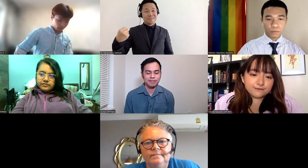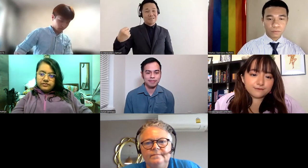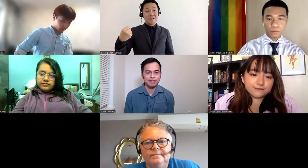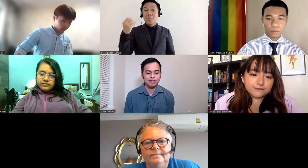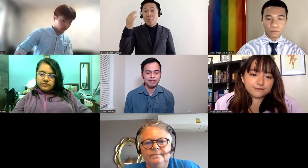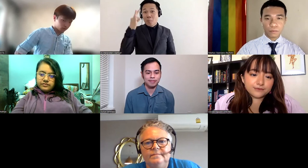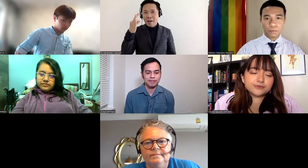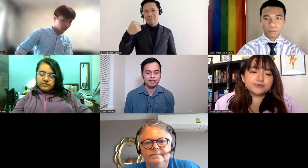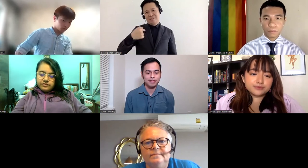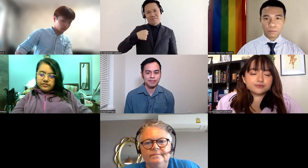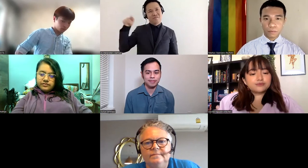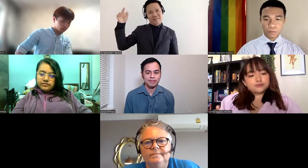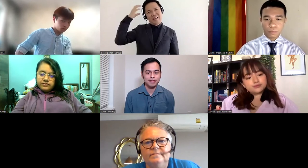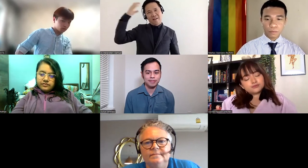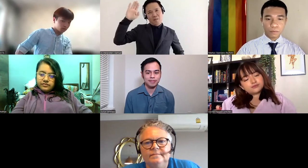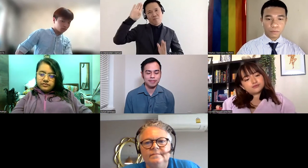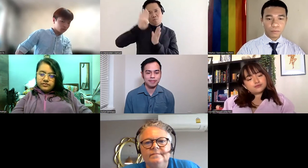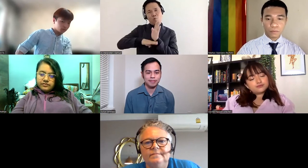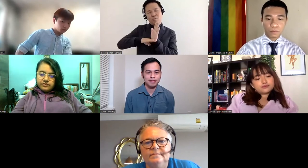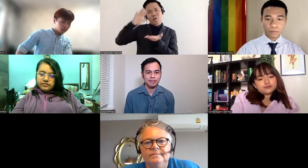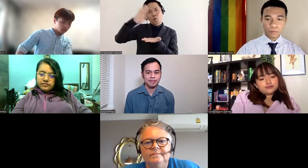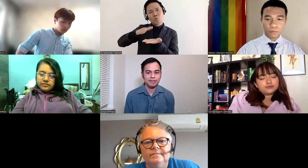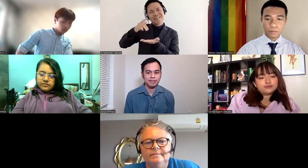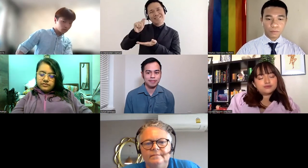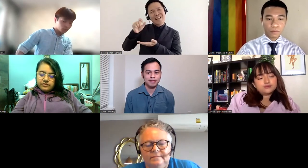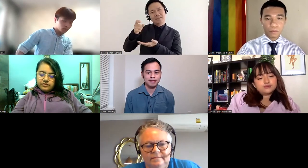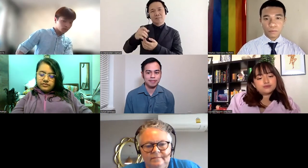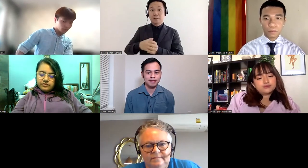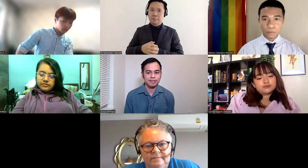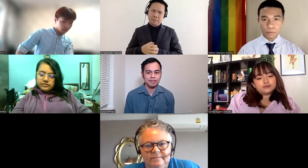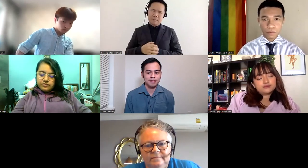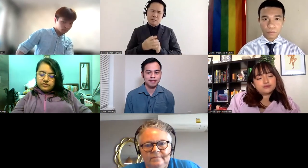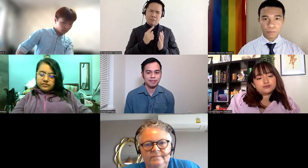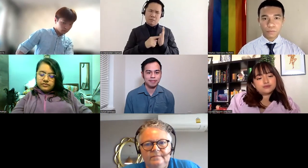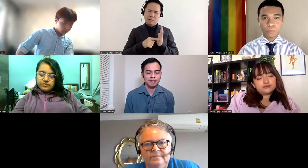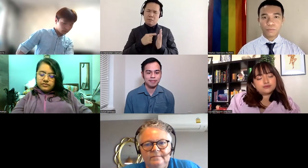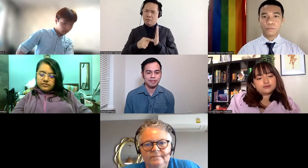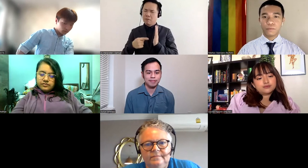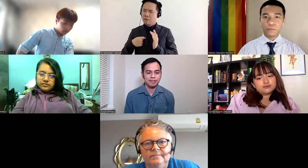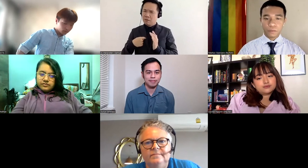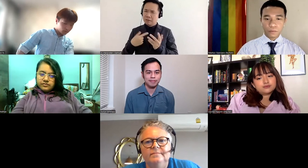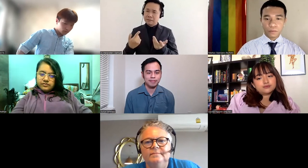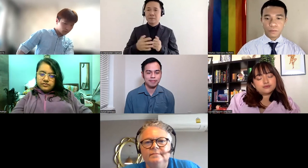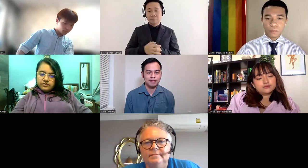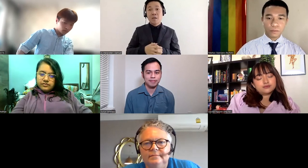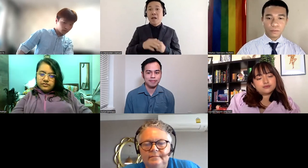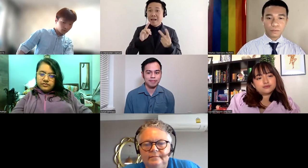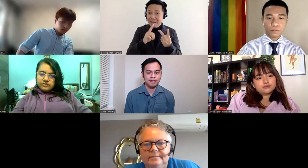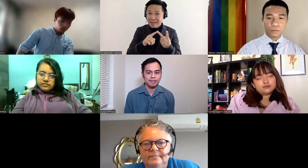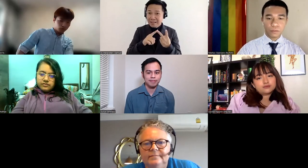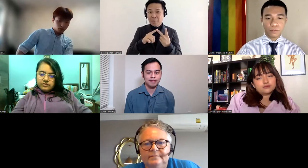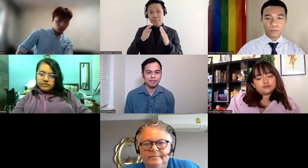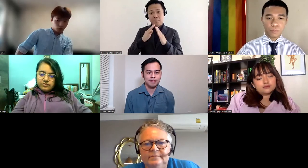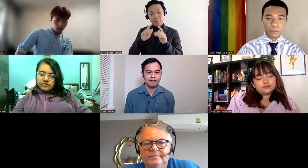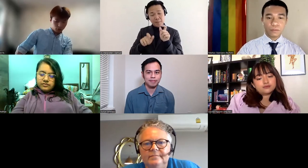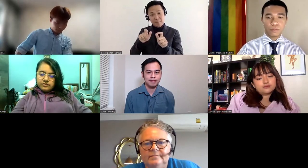mental issues as well. And then also people with a disability who are living in a remote area